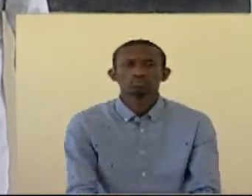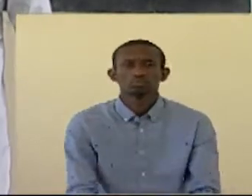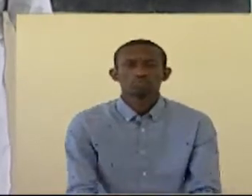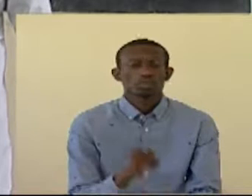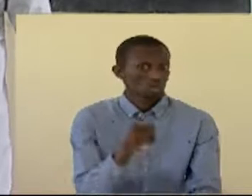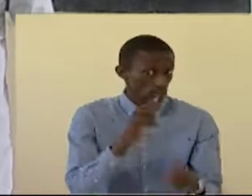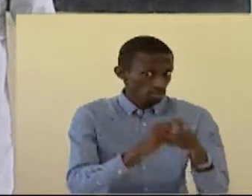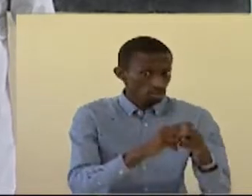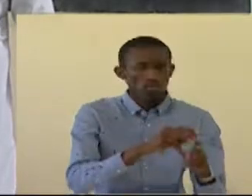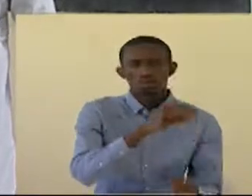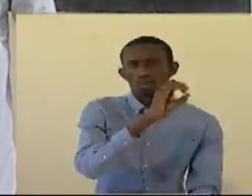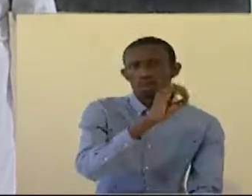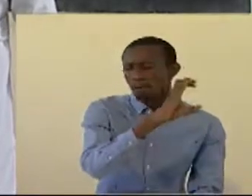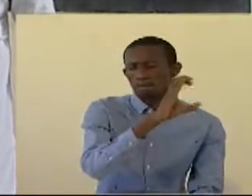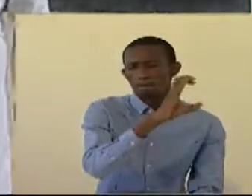1 oxide.